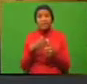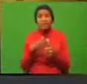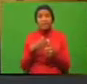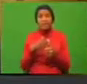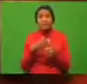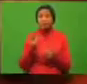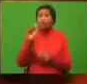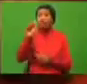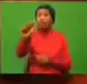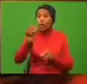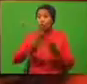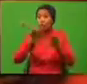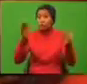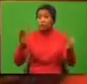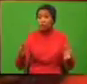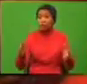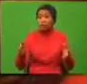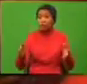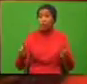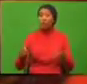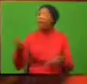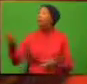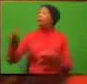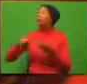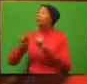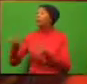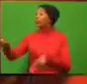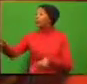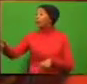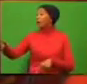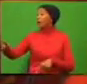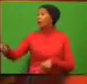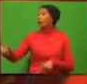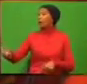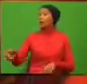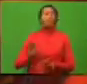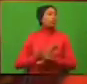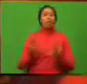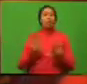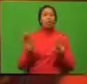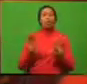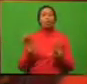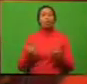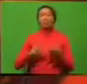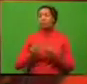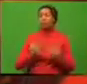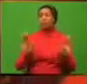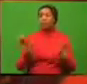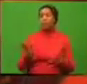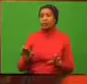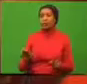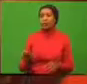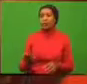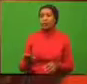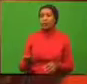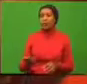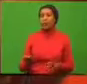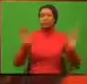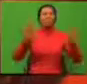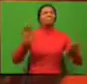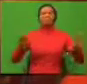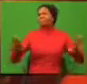Is that a point of order? No, it's not a point of order. What is the point? Let me,